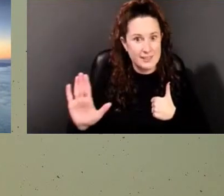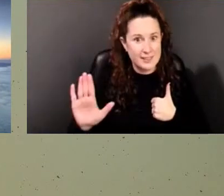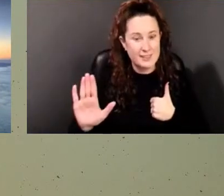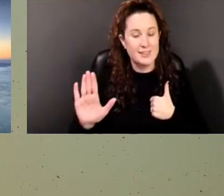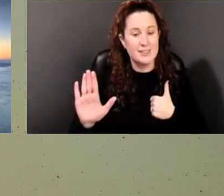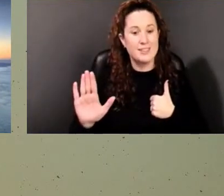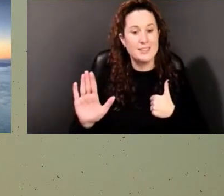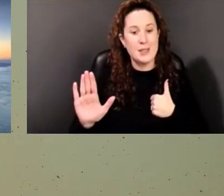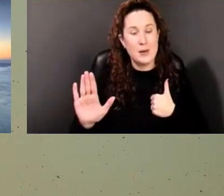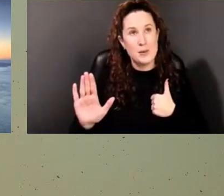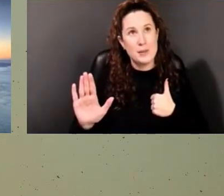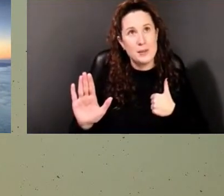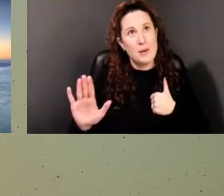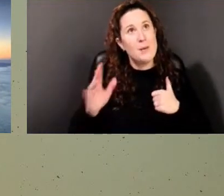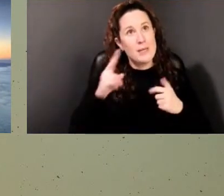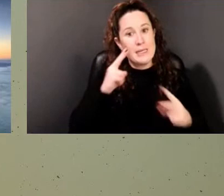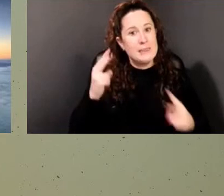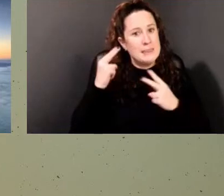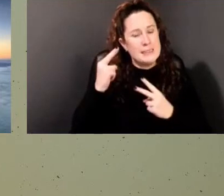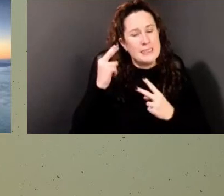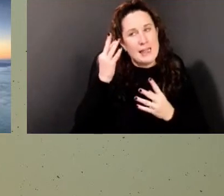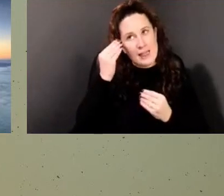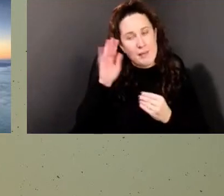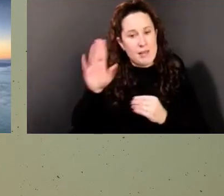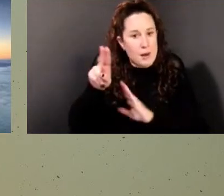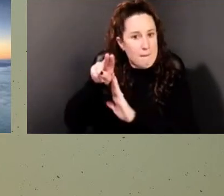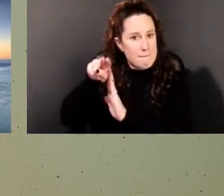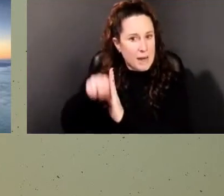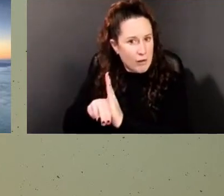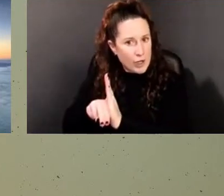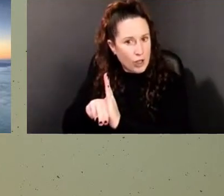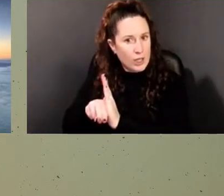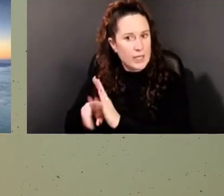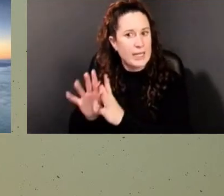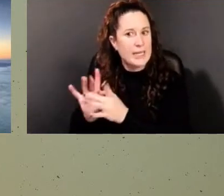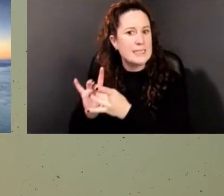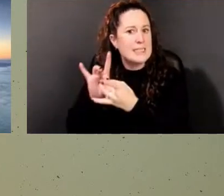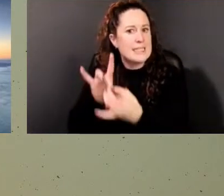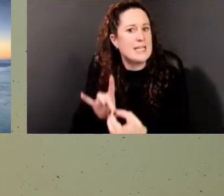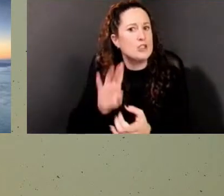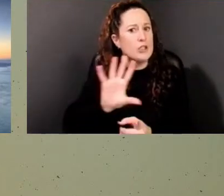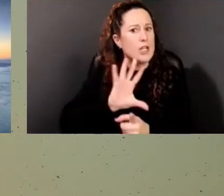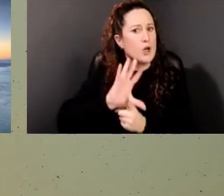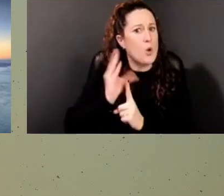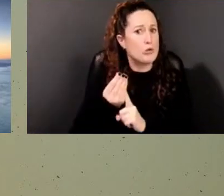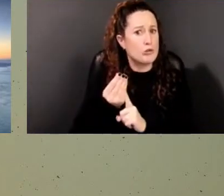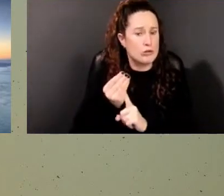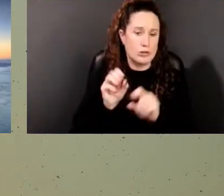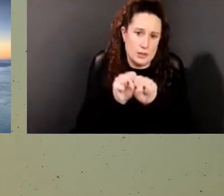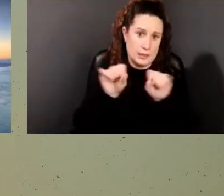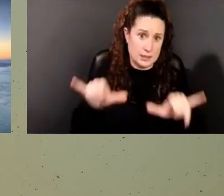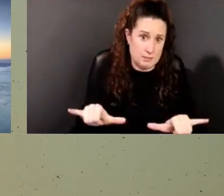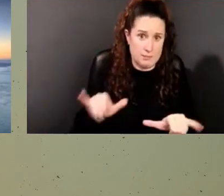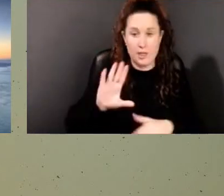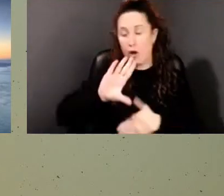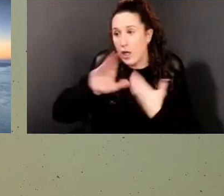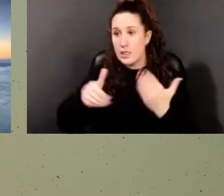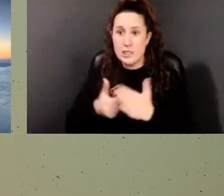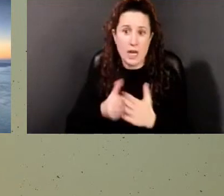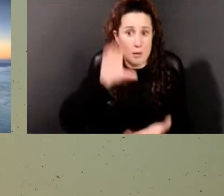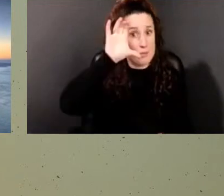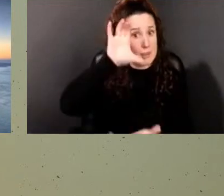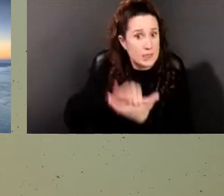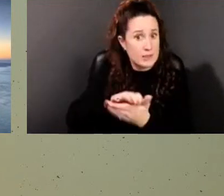you look at burial, it's connected to their whole cultural system, their whole belief system. And that's really what